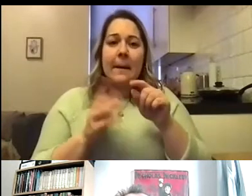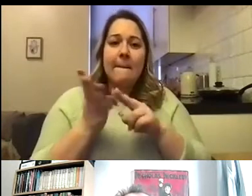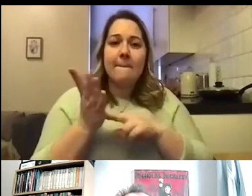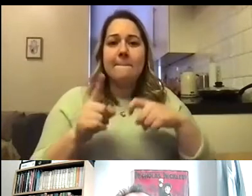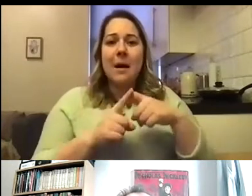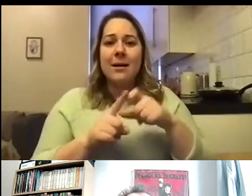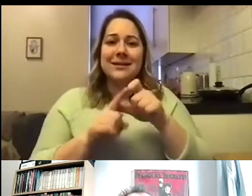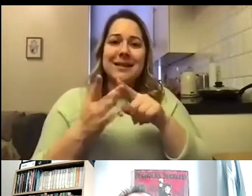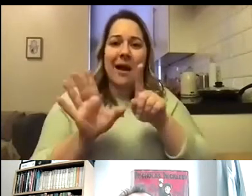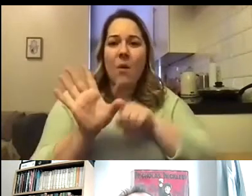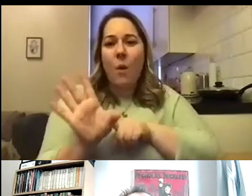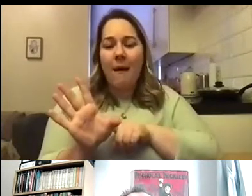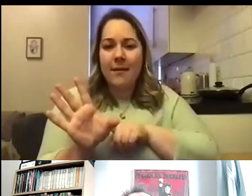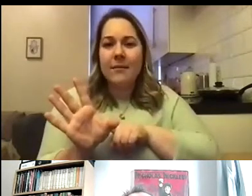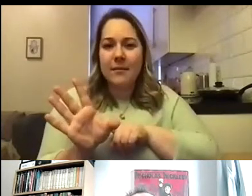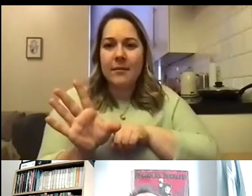and it felt like something that